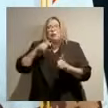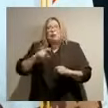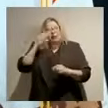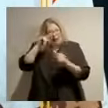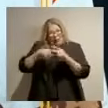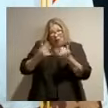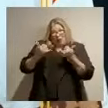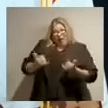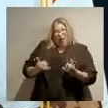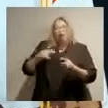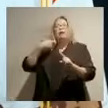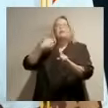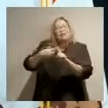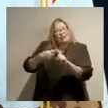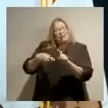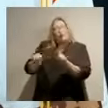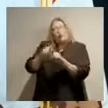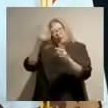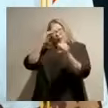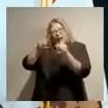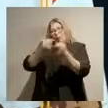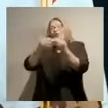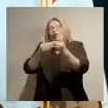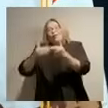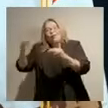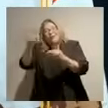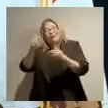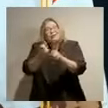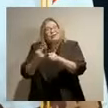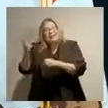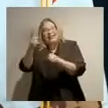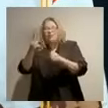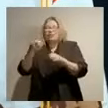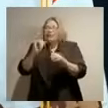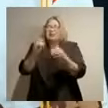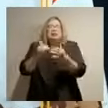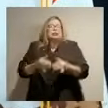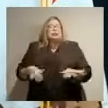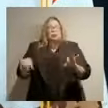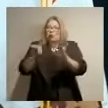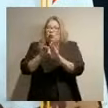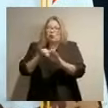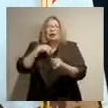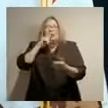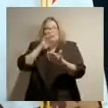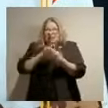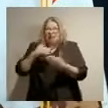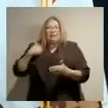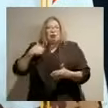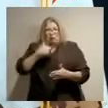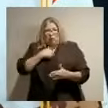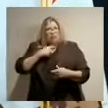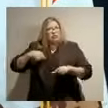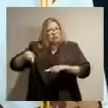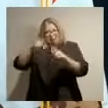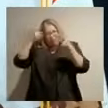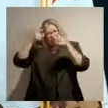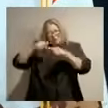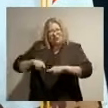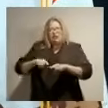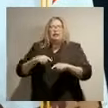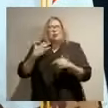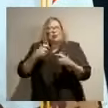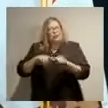this ongoing issue. And to me, that's an important line that I believe we are aligned on, but I want